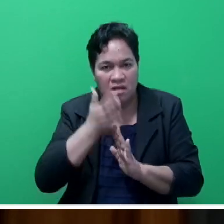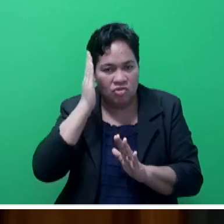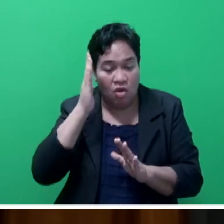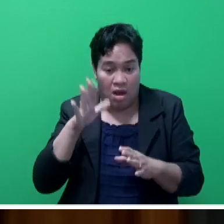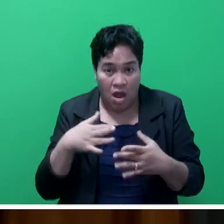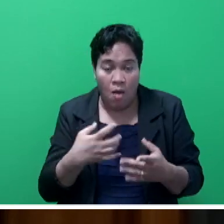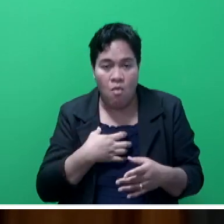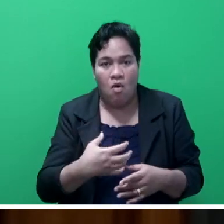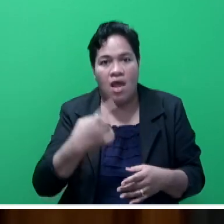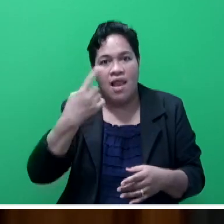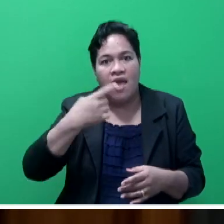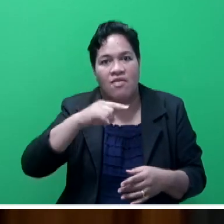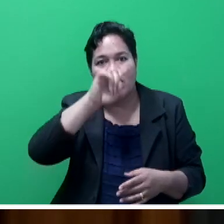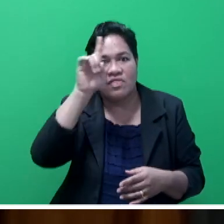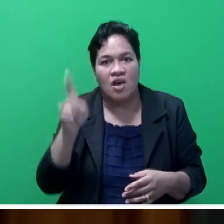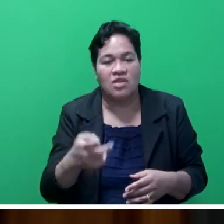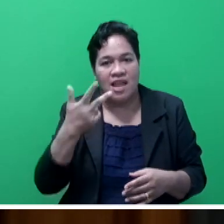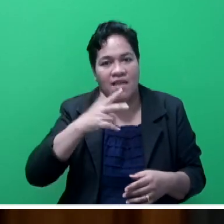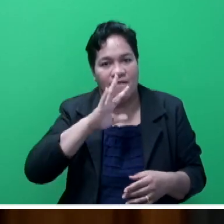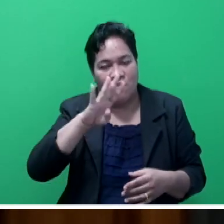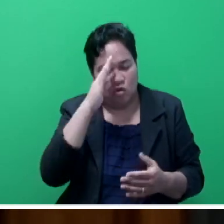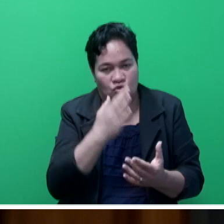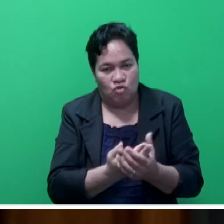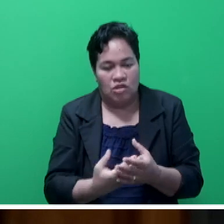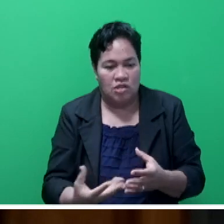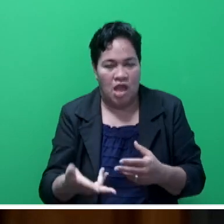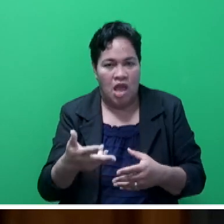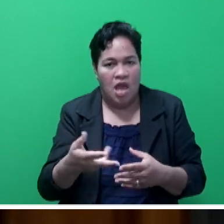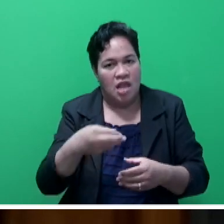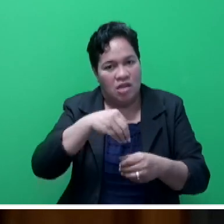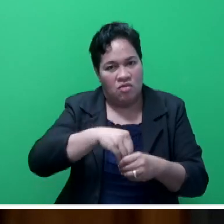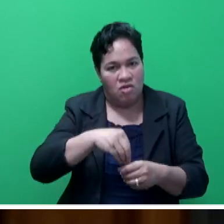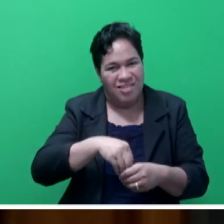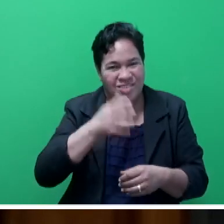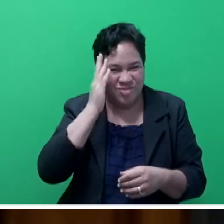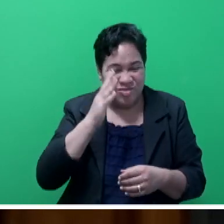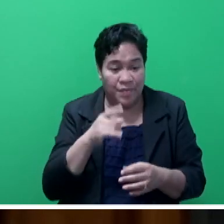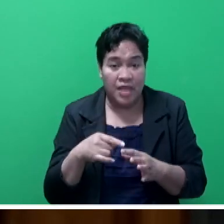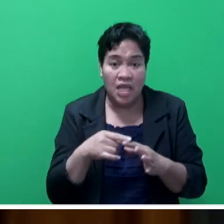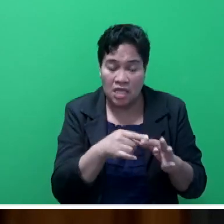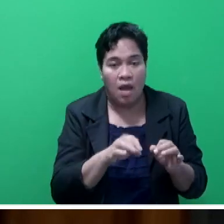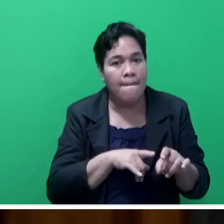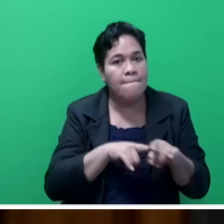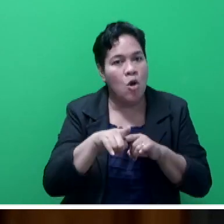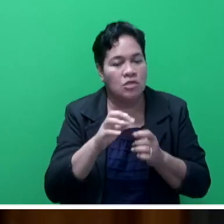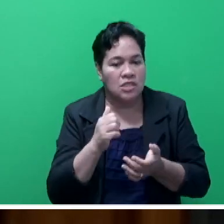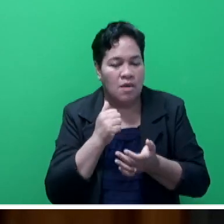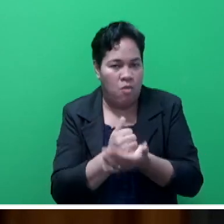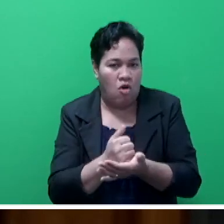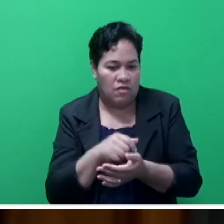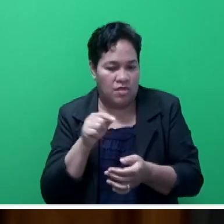we have 11,184 students enrolled in our schools. The Eastern Division has received the most support through this